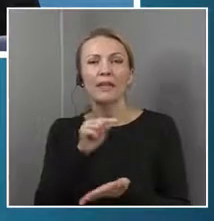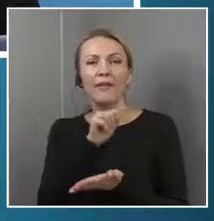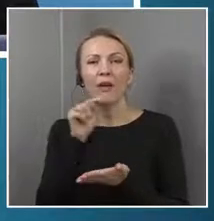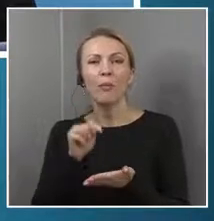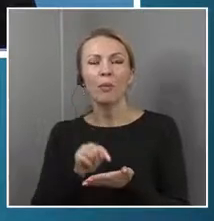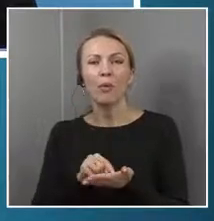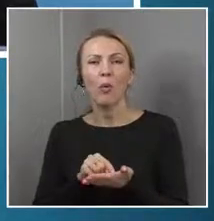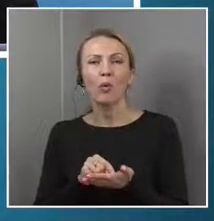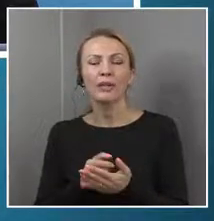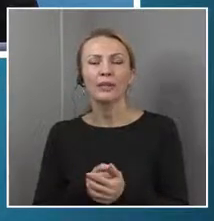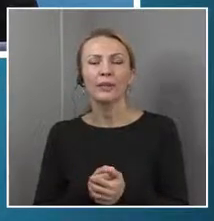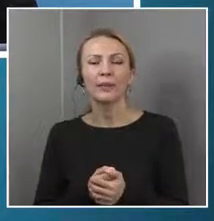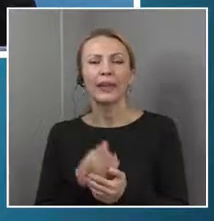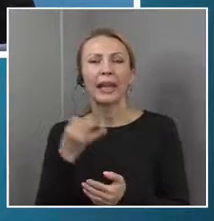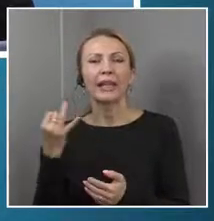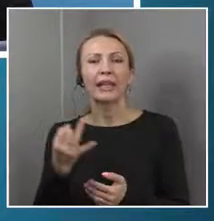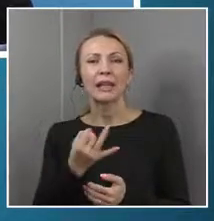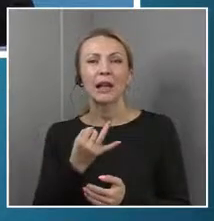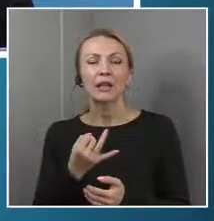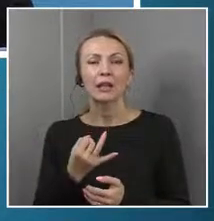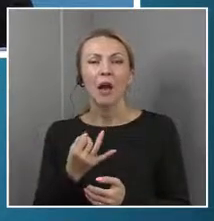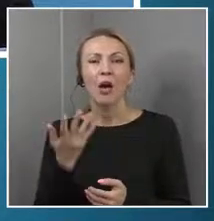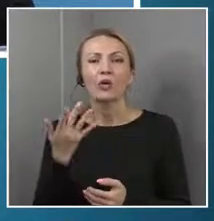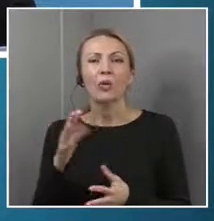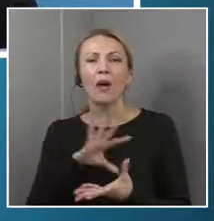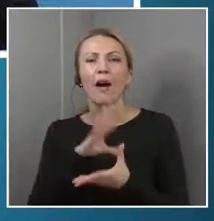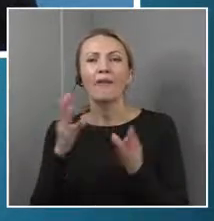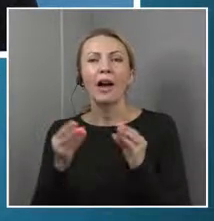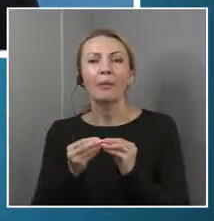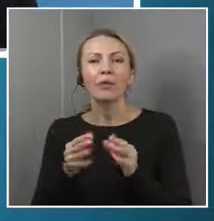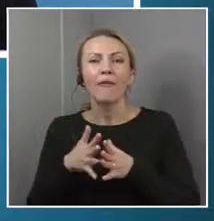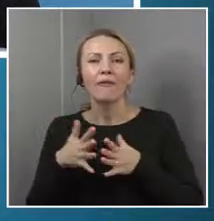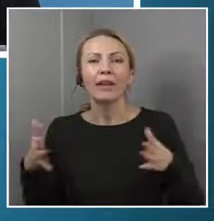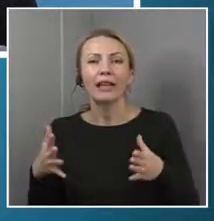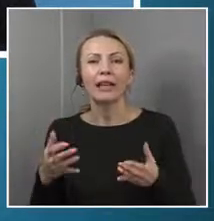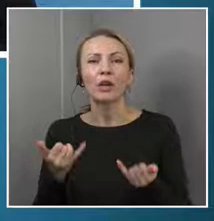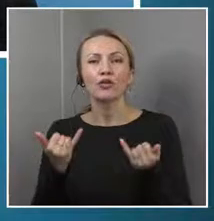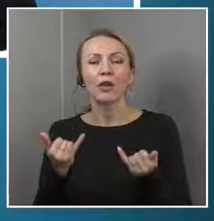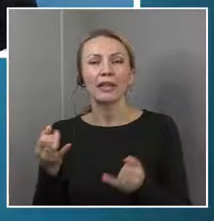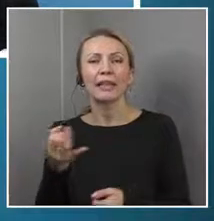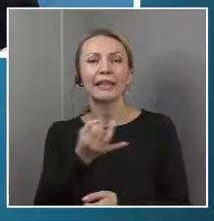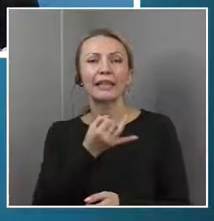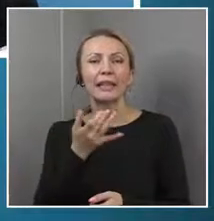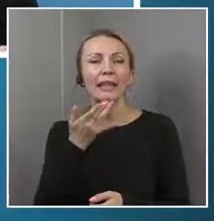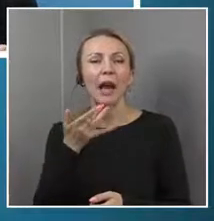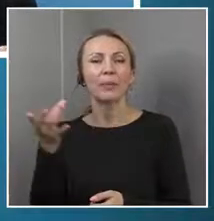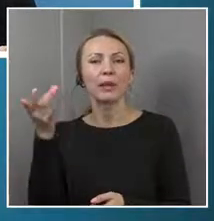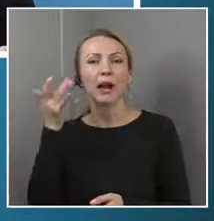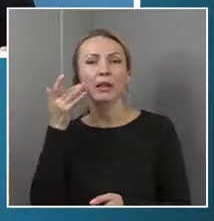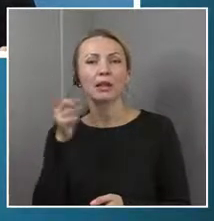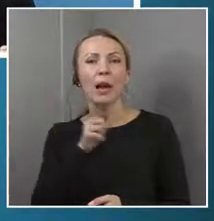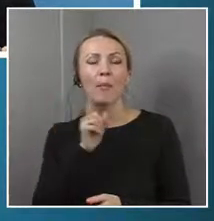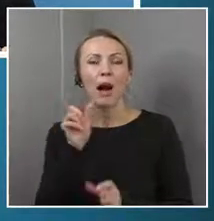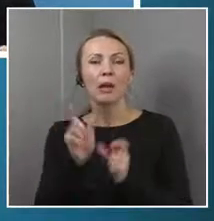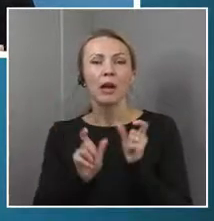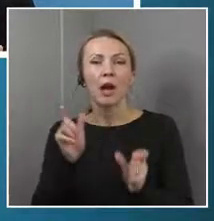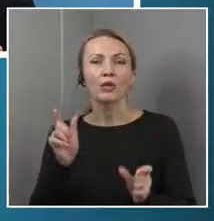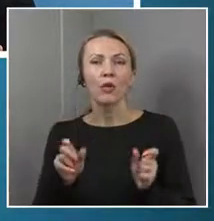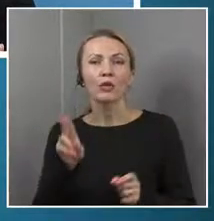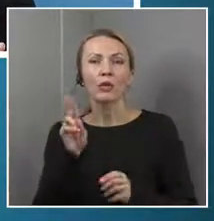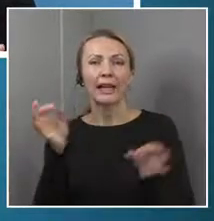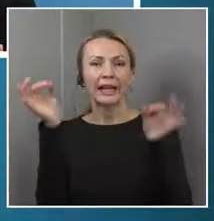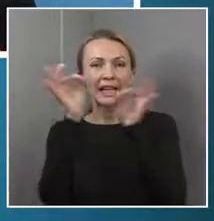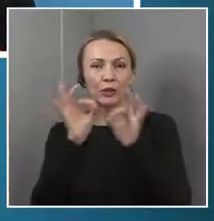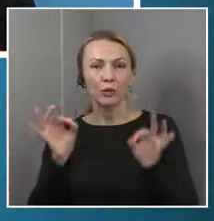Let me ask a question from one of the members of our audience who wants to know, how great